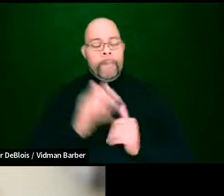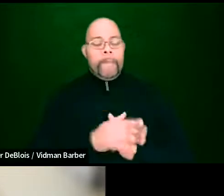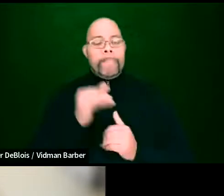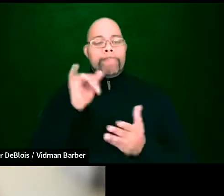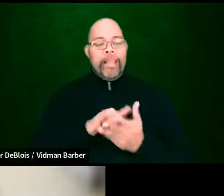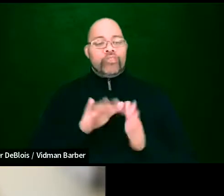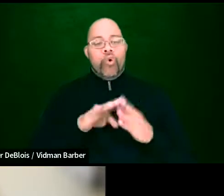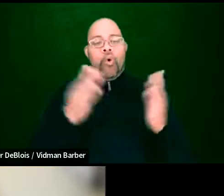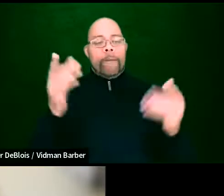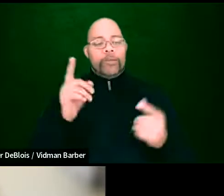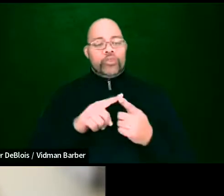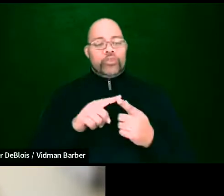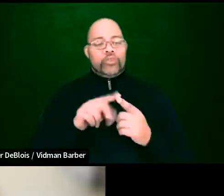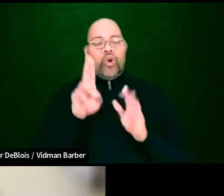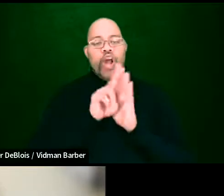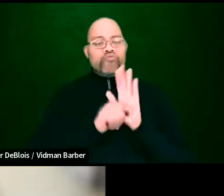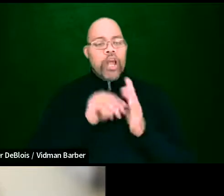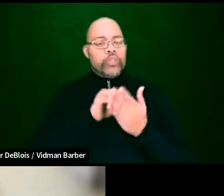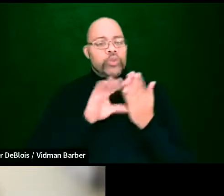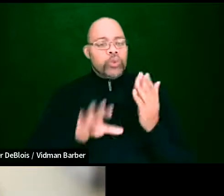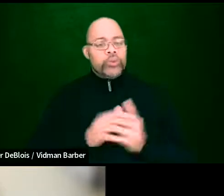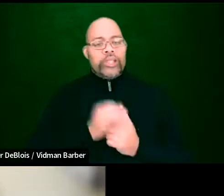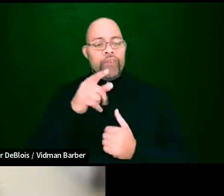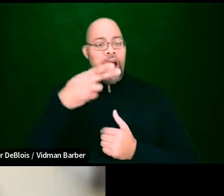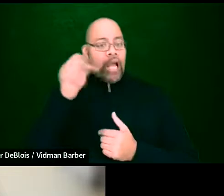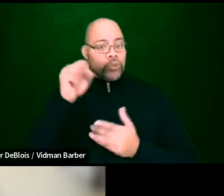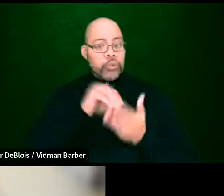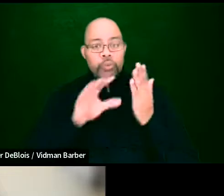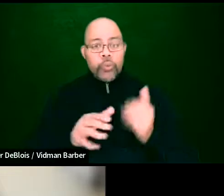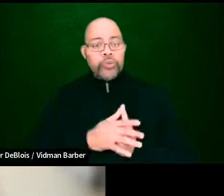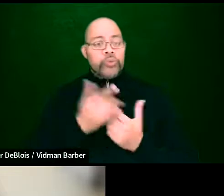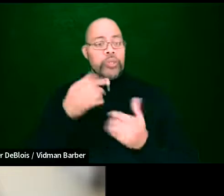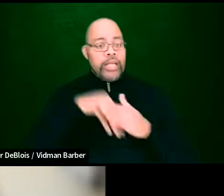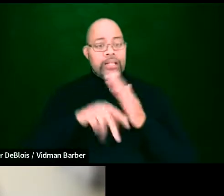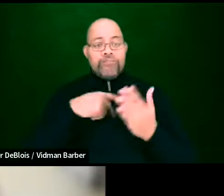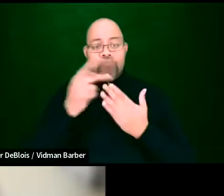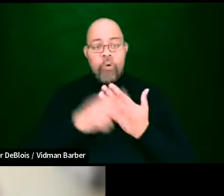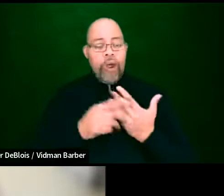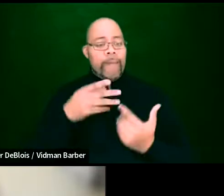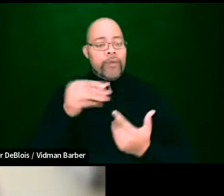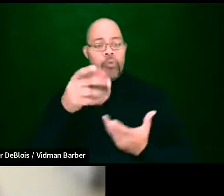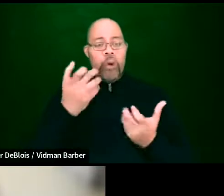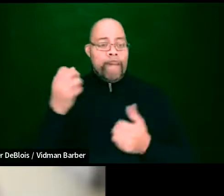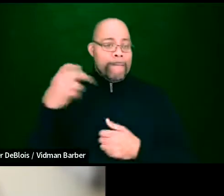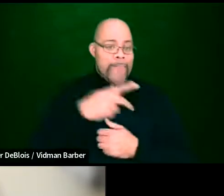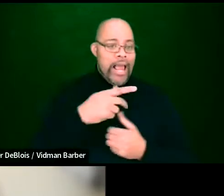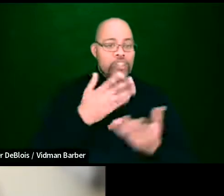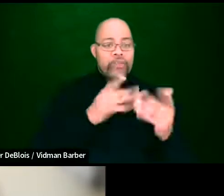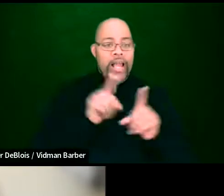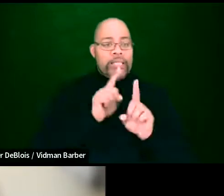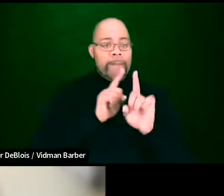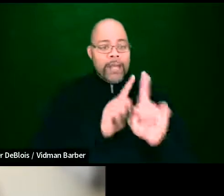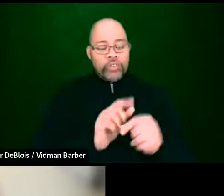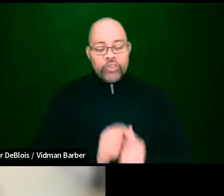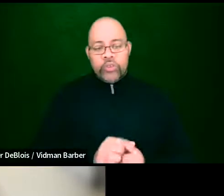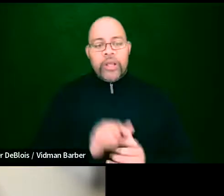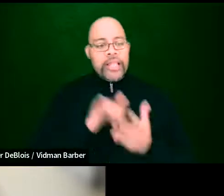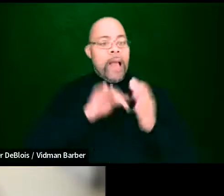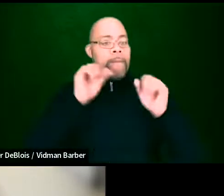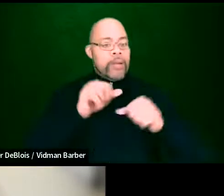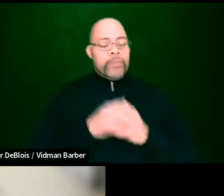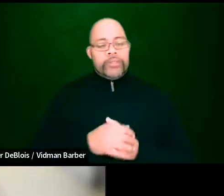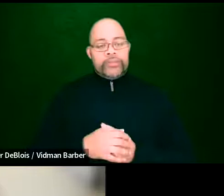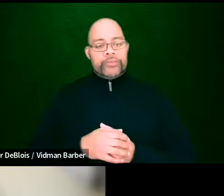this is open to undergraduate students. If you're a high school student and you were in the program and you want to come back and serve as a mentor, that's a